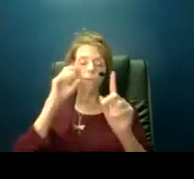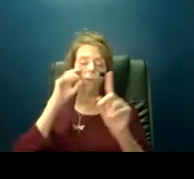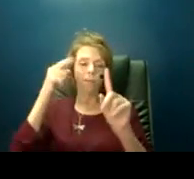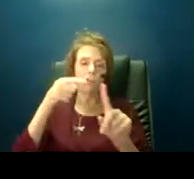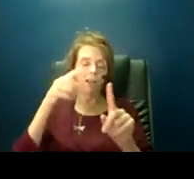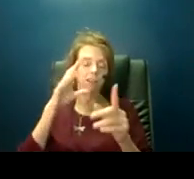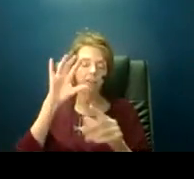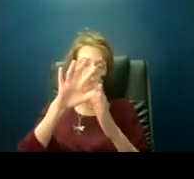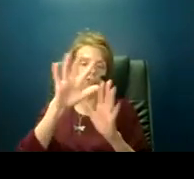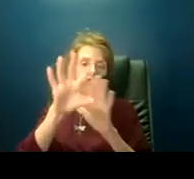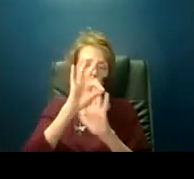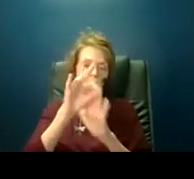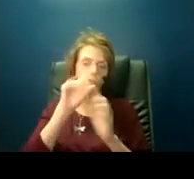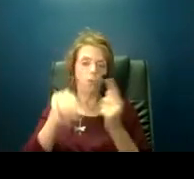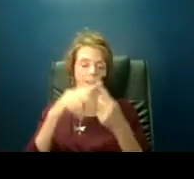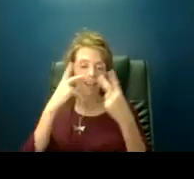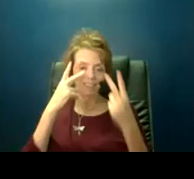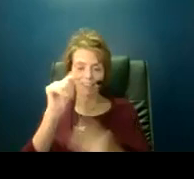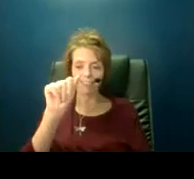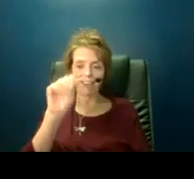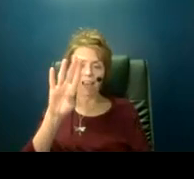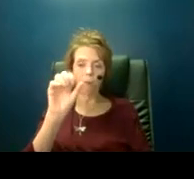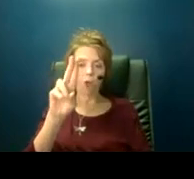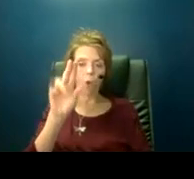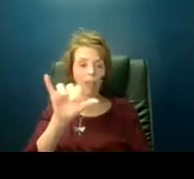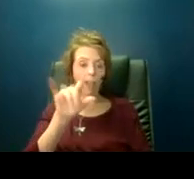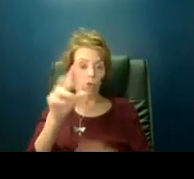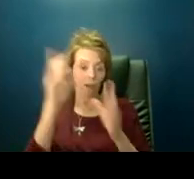So when I look at the Tableau that you've designed,